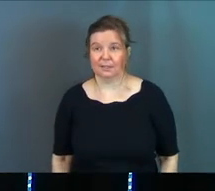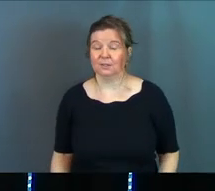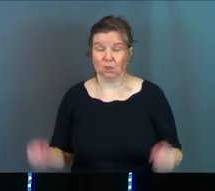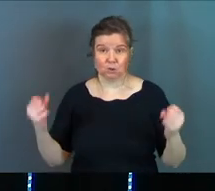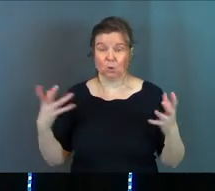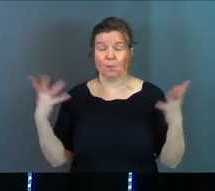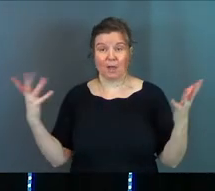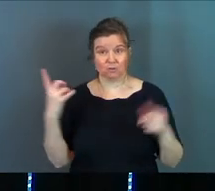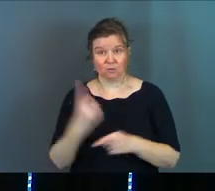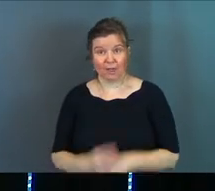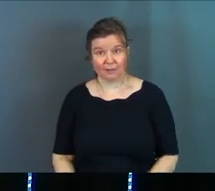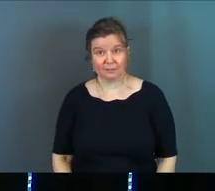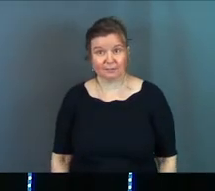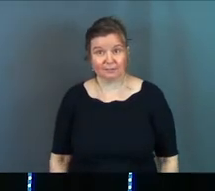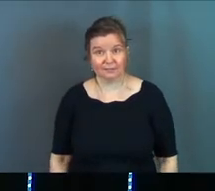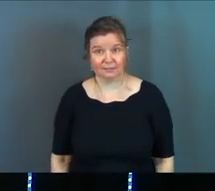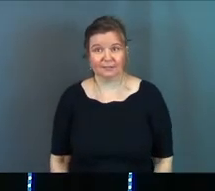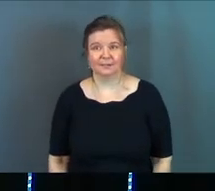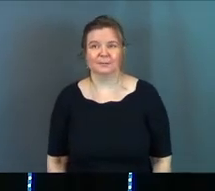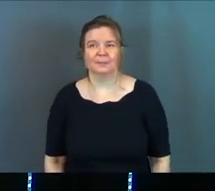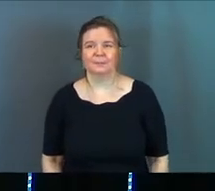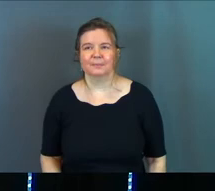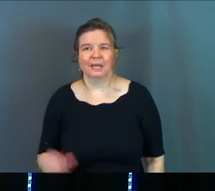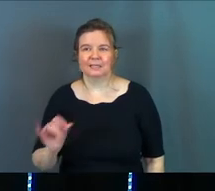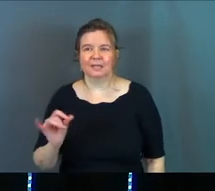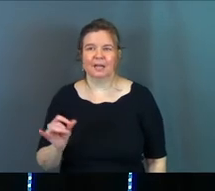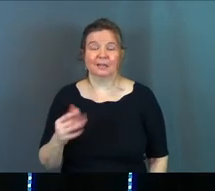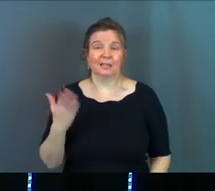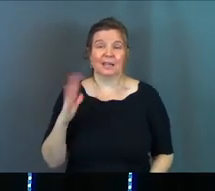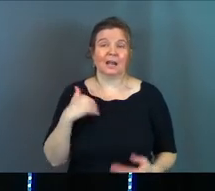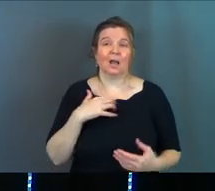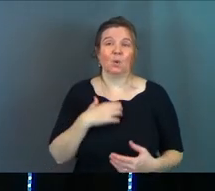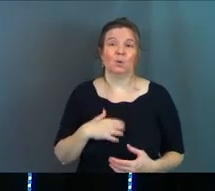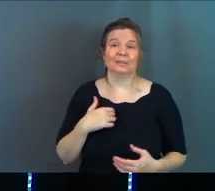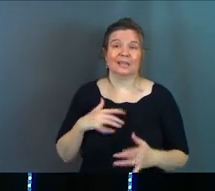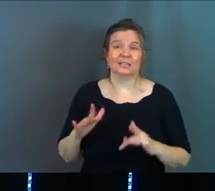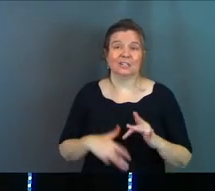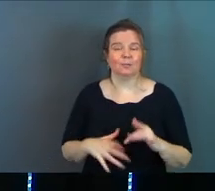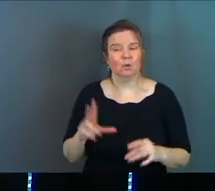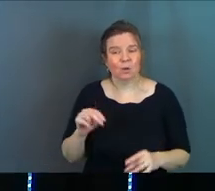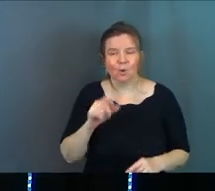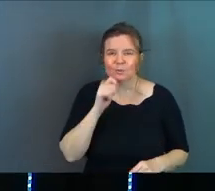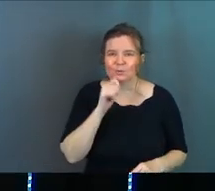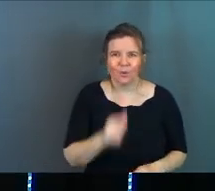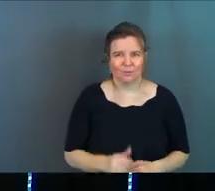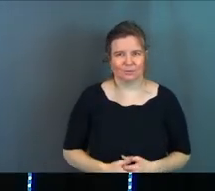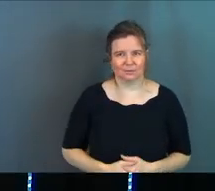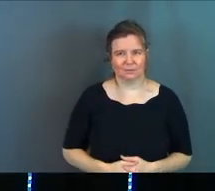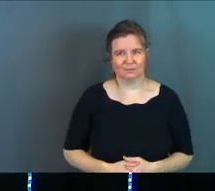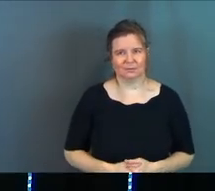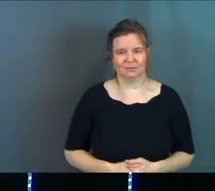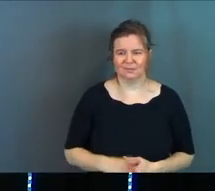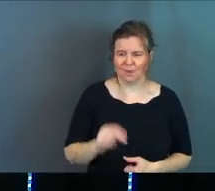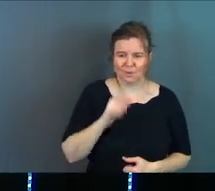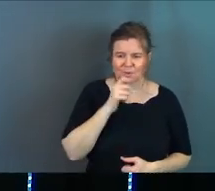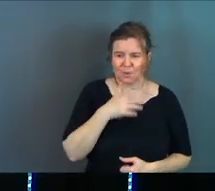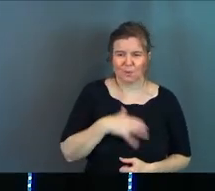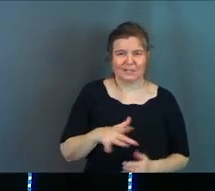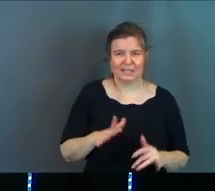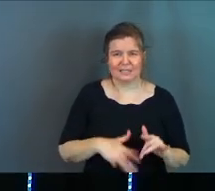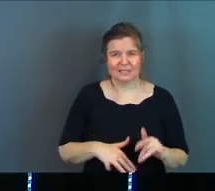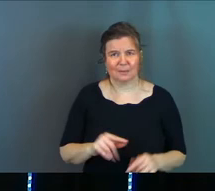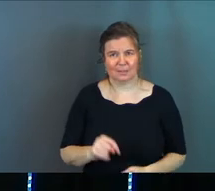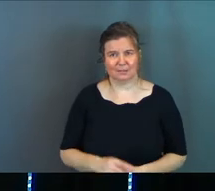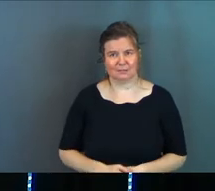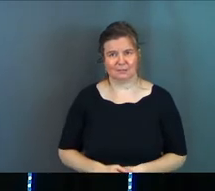There's so much, right? And it's just like, God, I just wish they could skip it. No, you don't. No, you don't wish they could